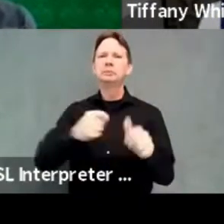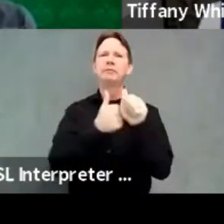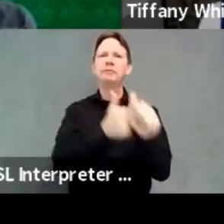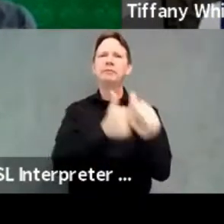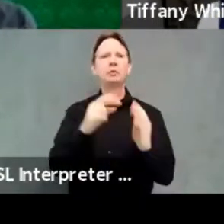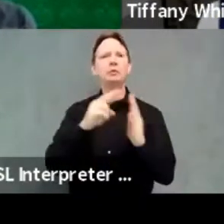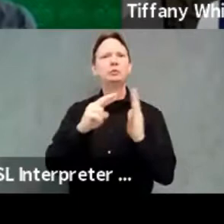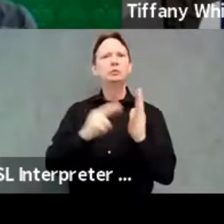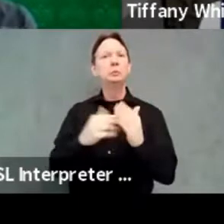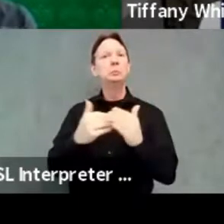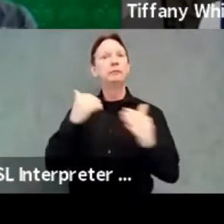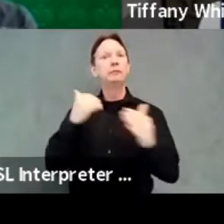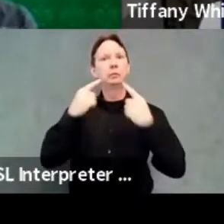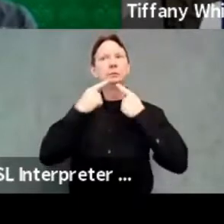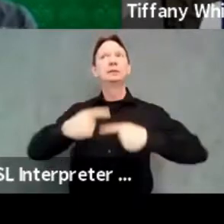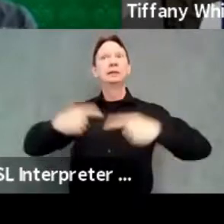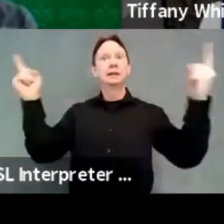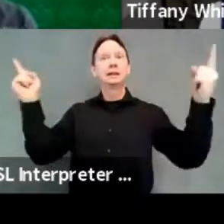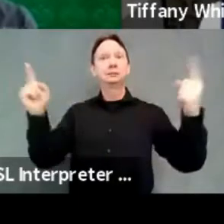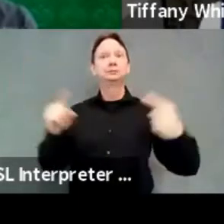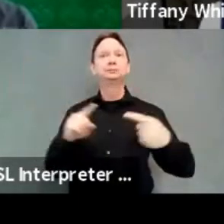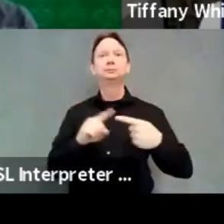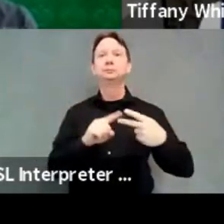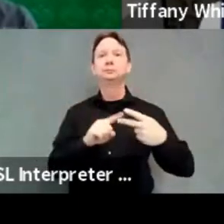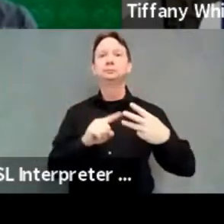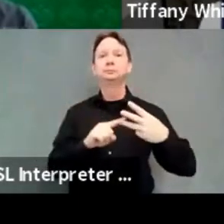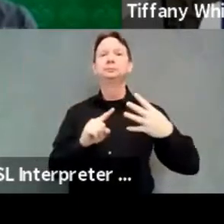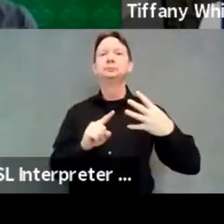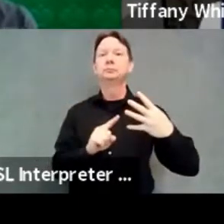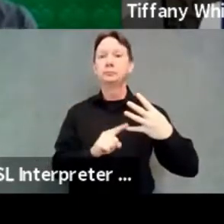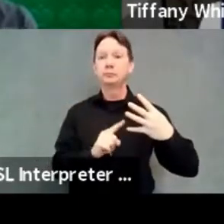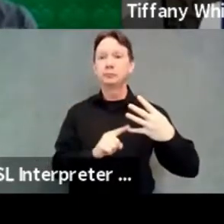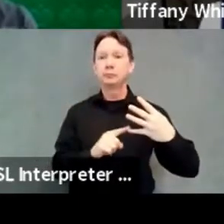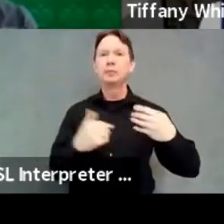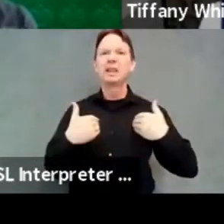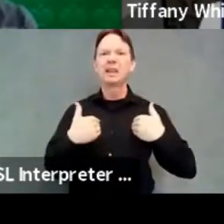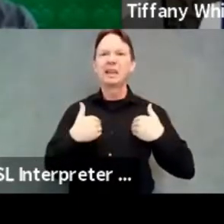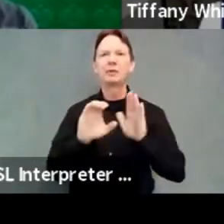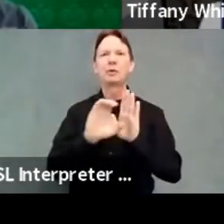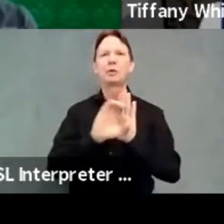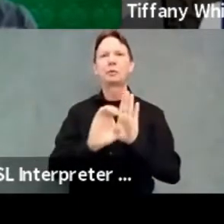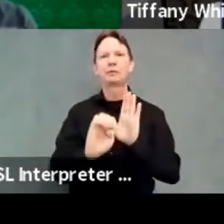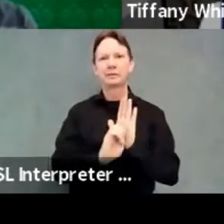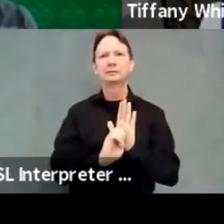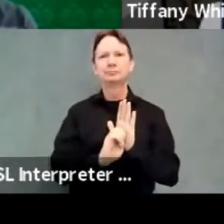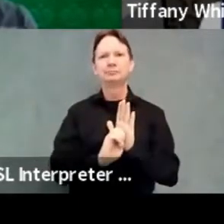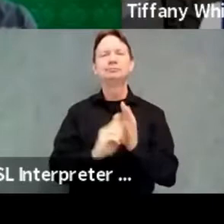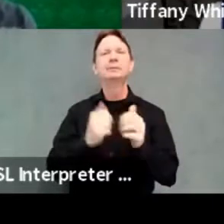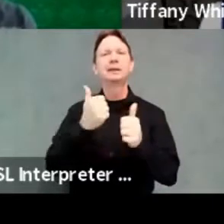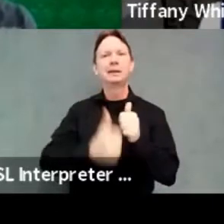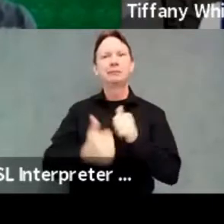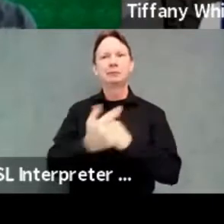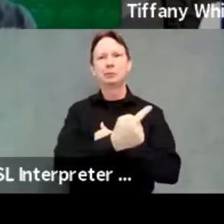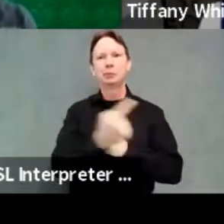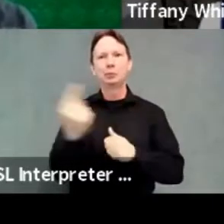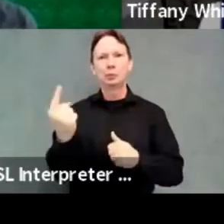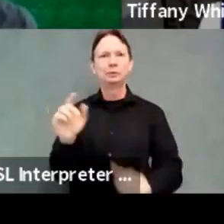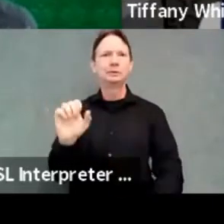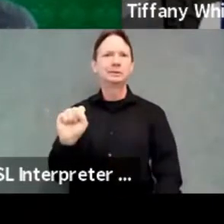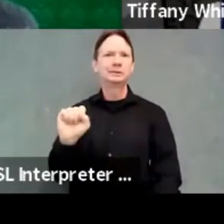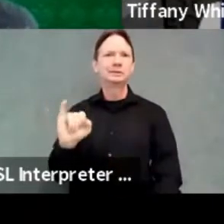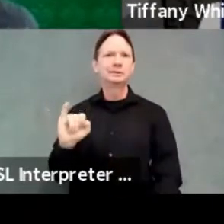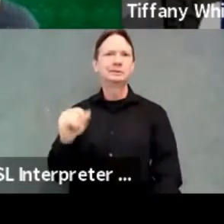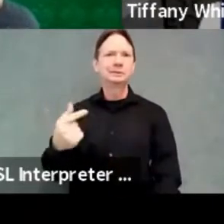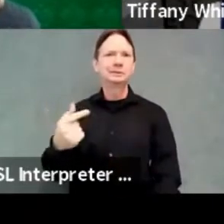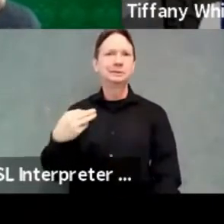there. And finally, there's a code of ethics that all AERA members and SIG officers are required to operate under in our professional